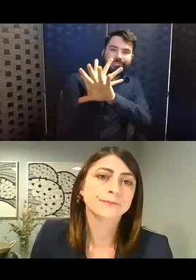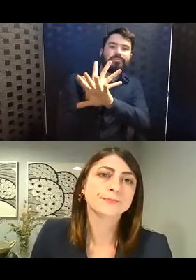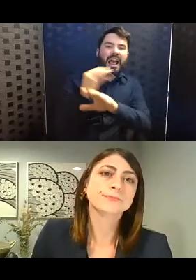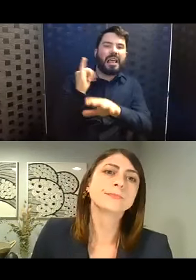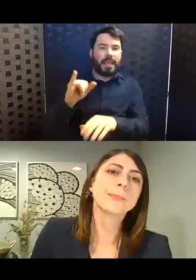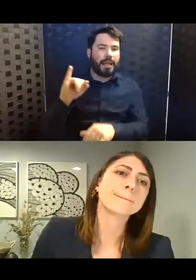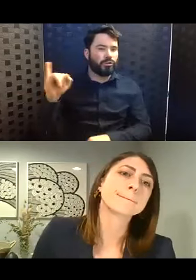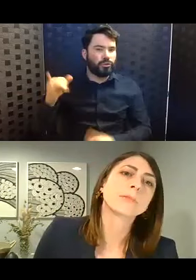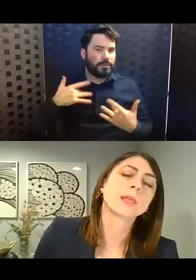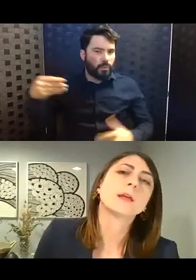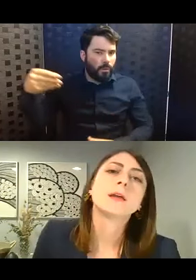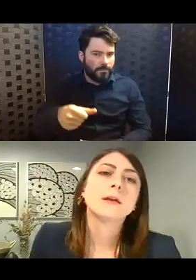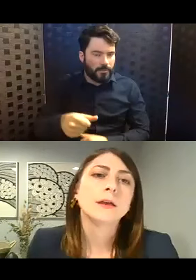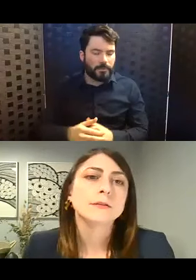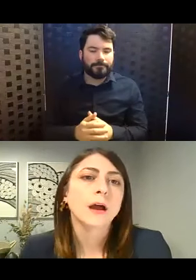please.